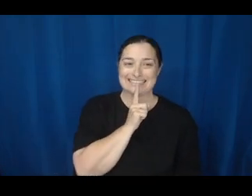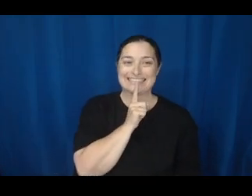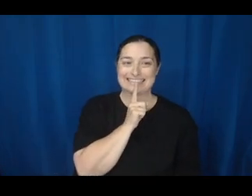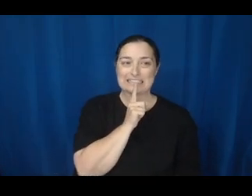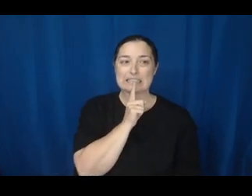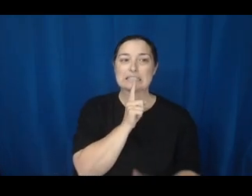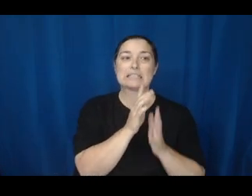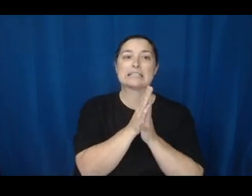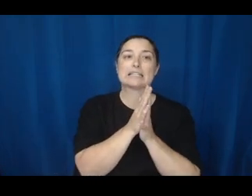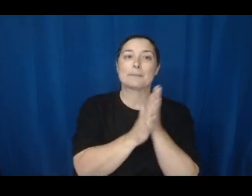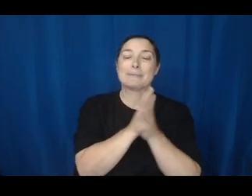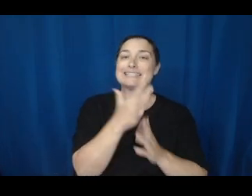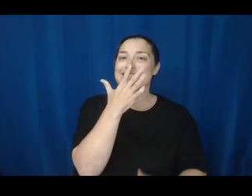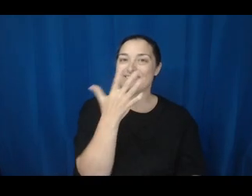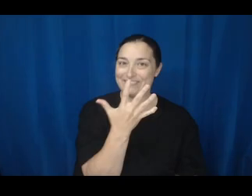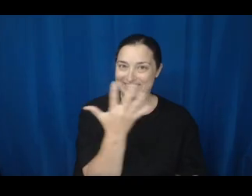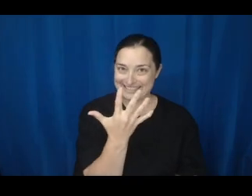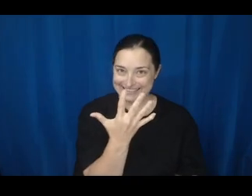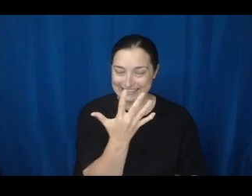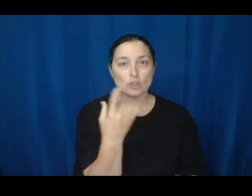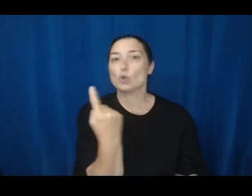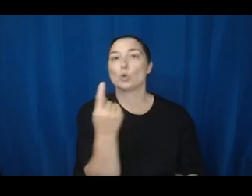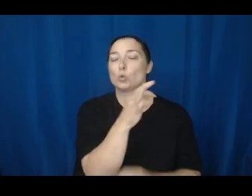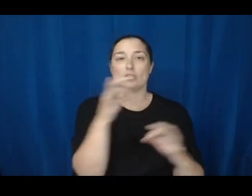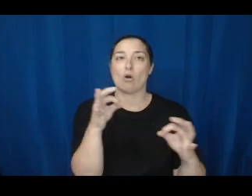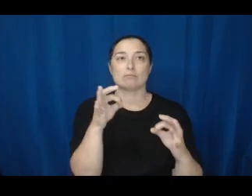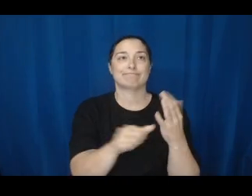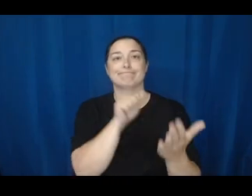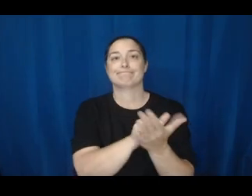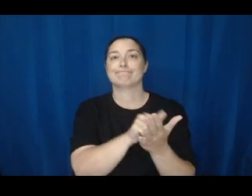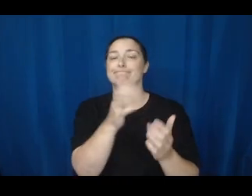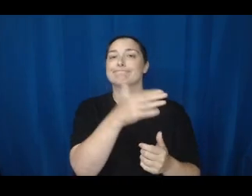at the age of 15 who didn't meet the proficiency level in reading,